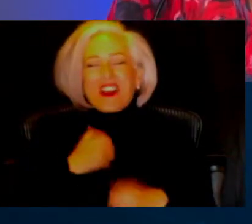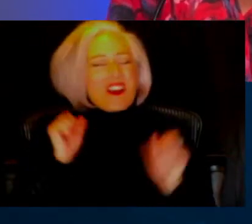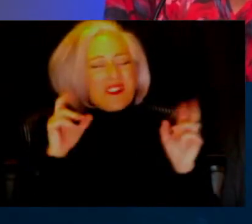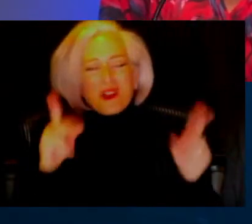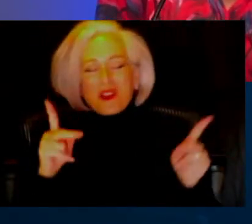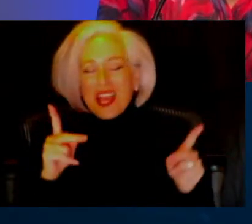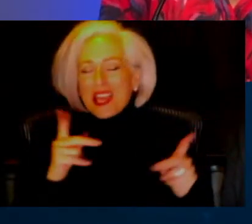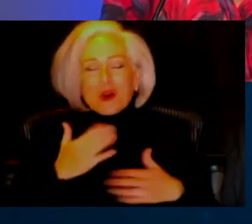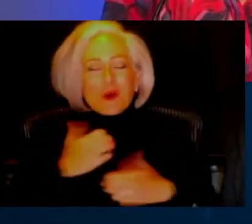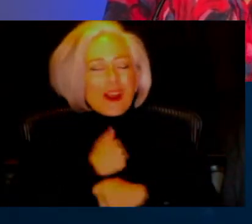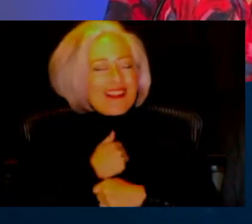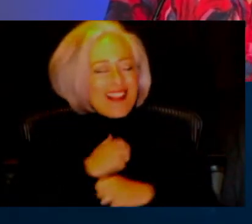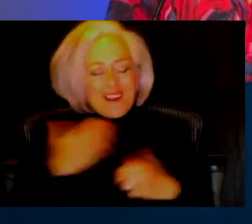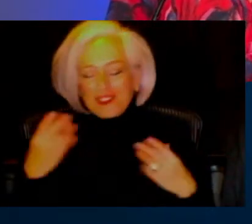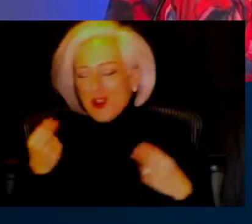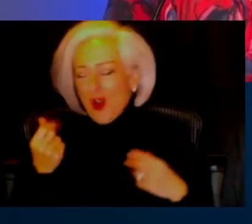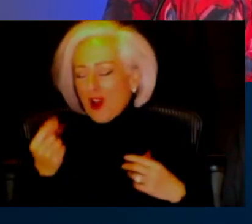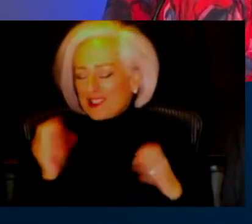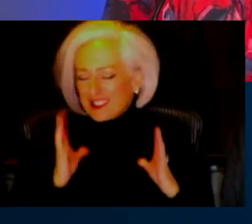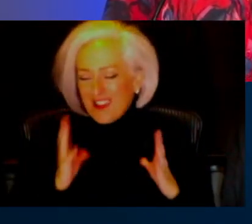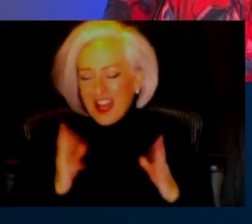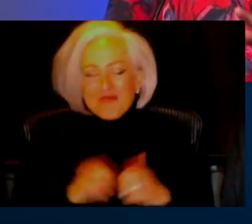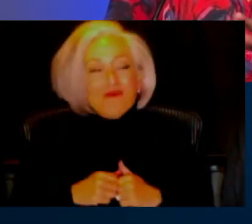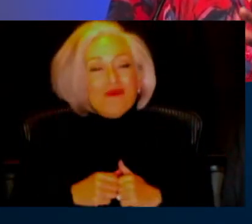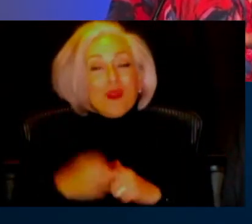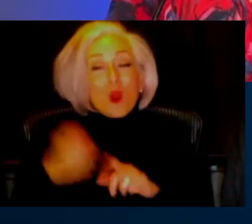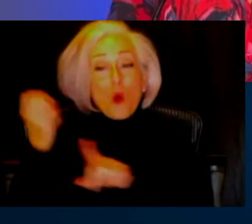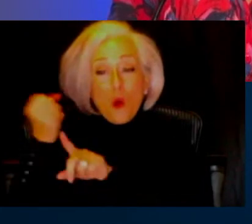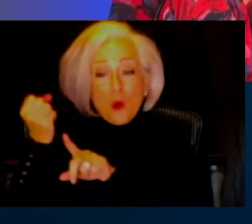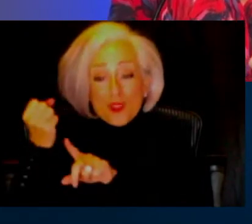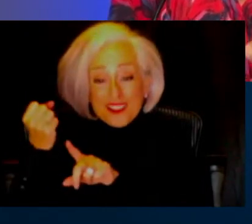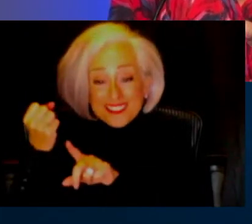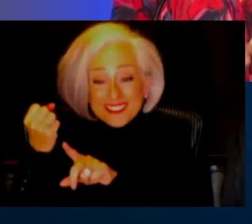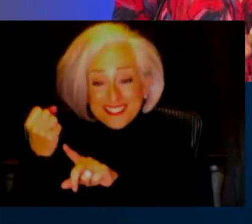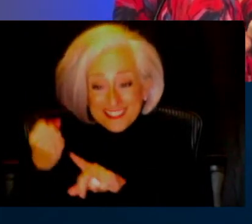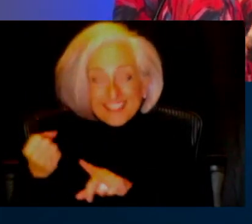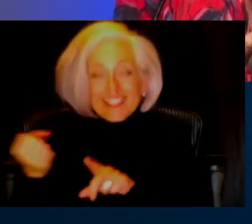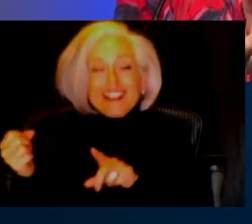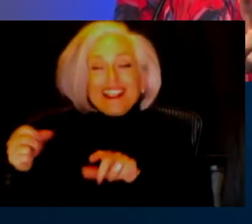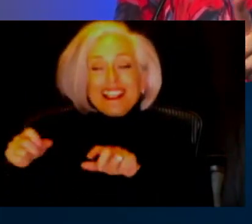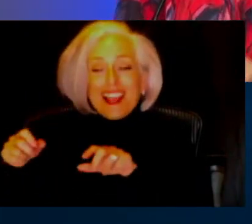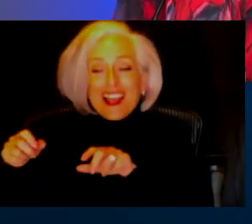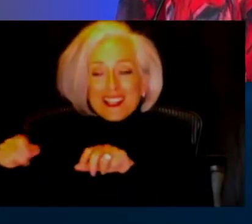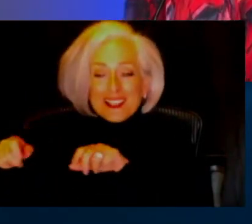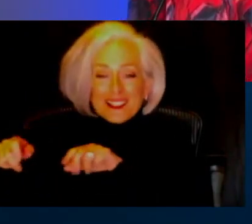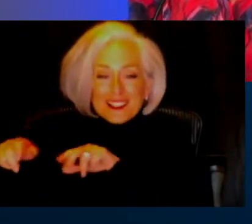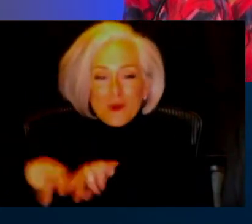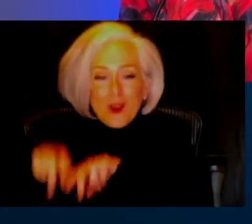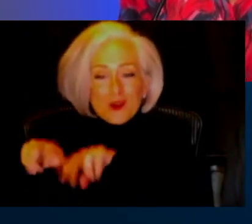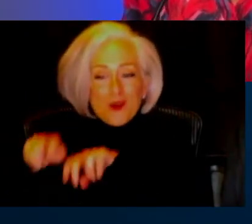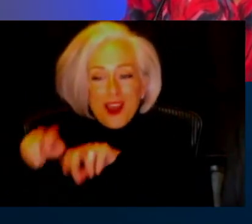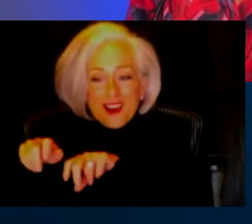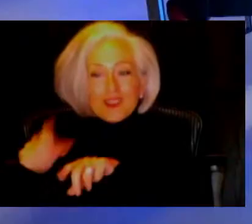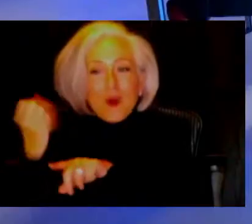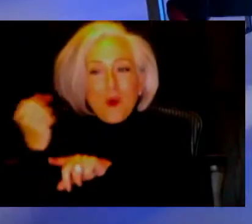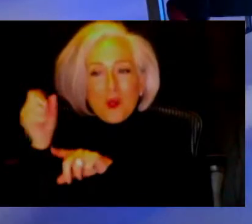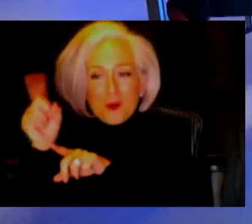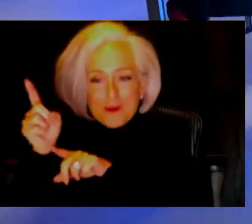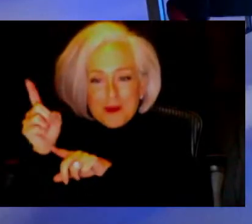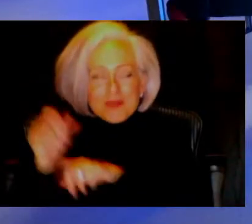dogs. Okay, so hang tight. Let Archie run around, and we'll touch base with you here in just a few moments. Okay, Matt? Thank you so